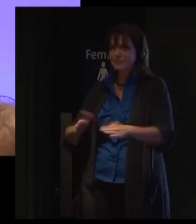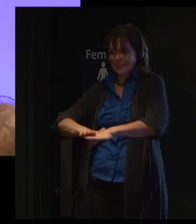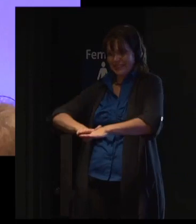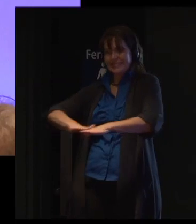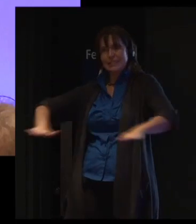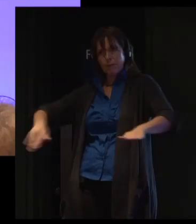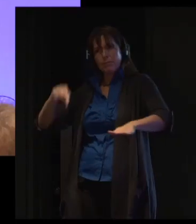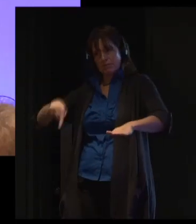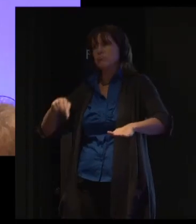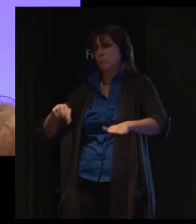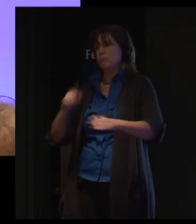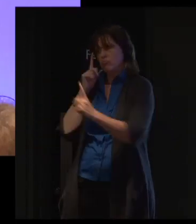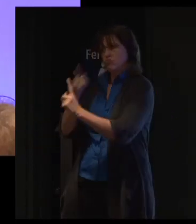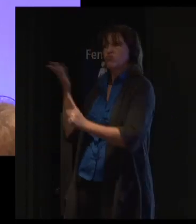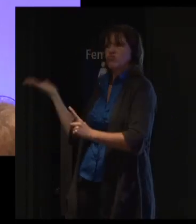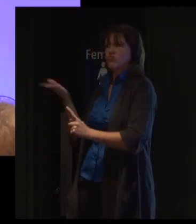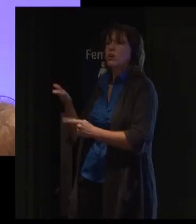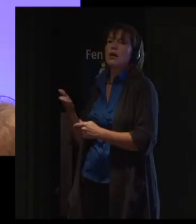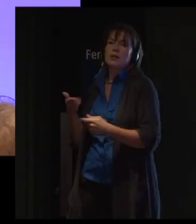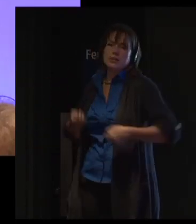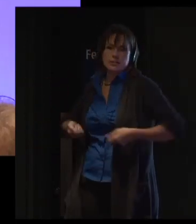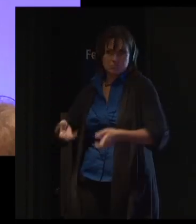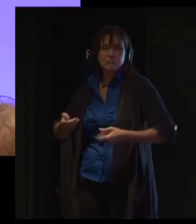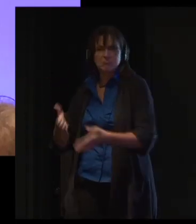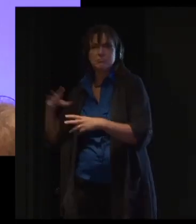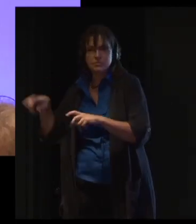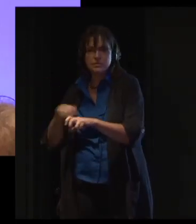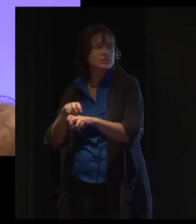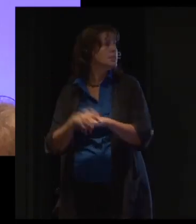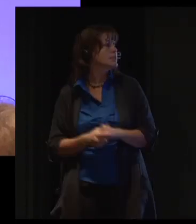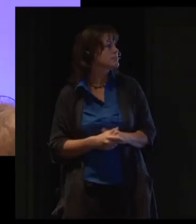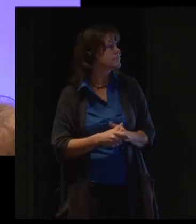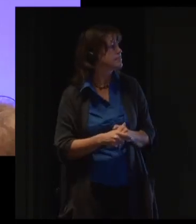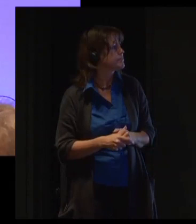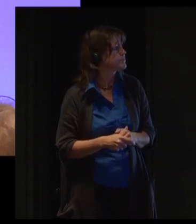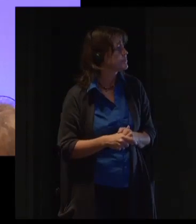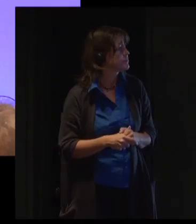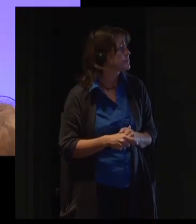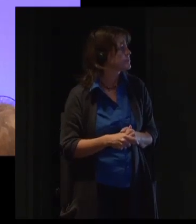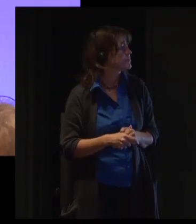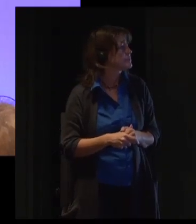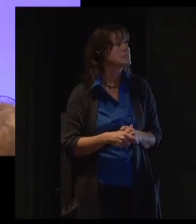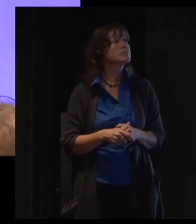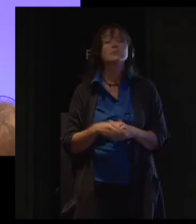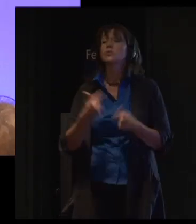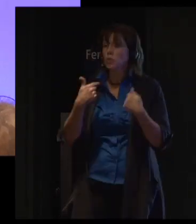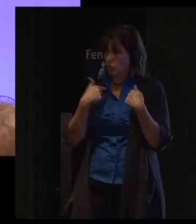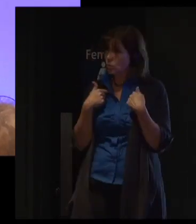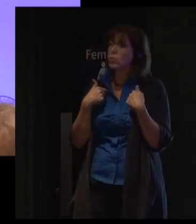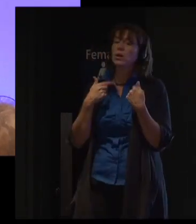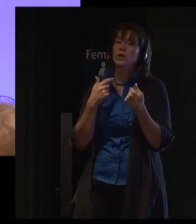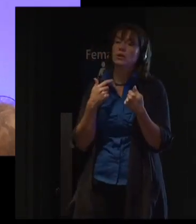for disabled. This table can be booked by our fan club. We also maintain